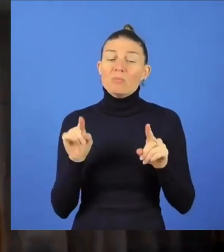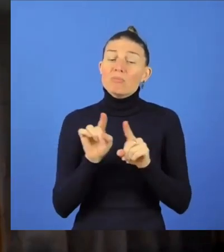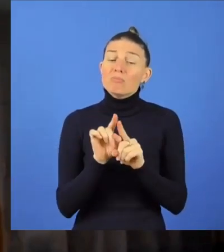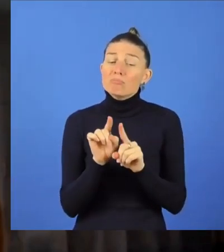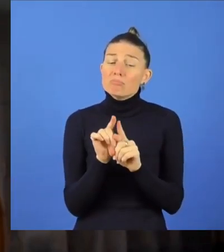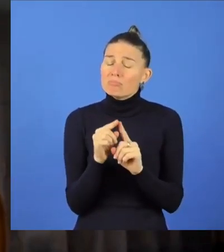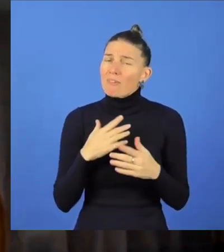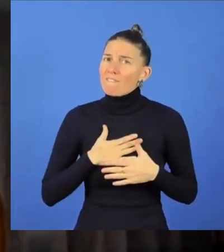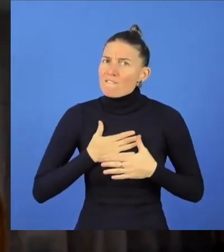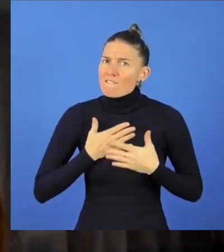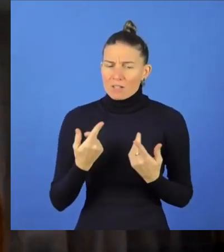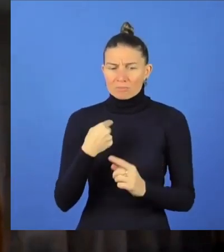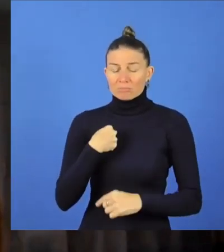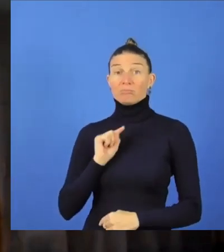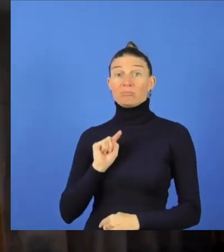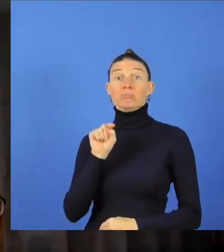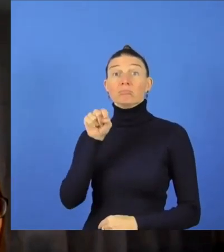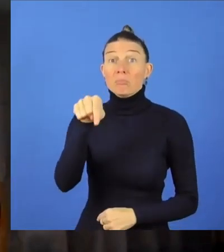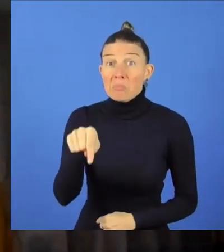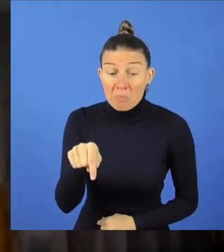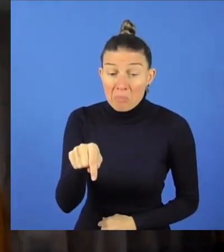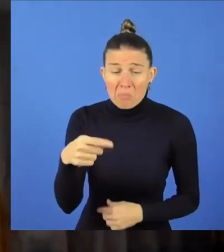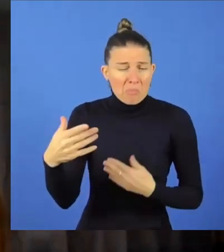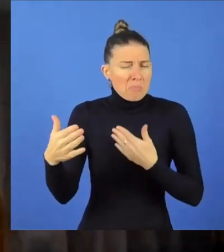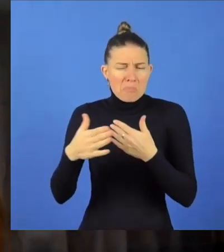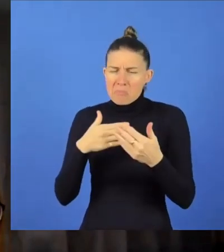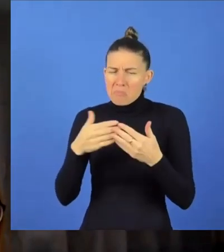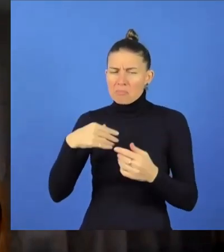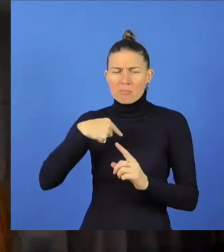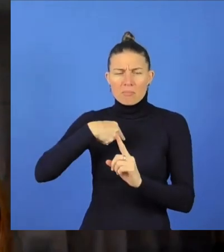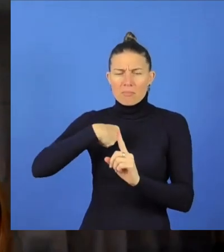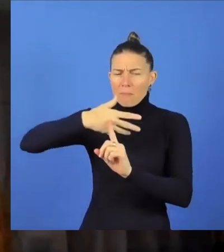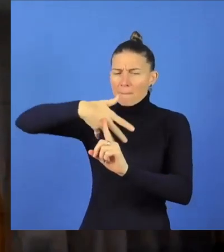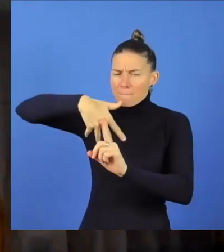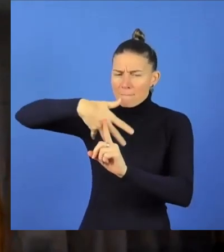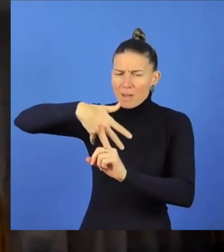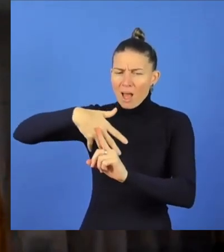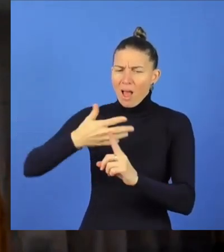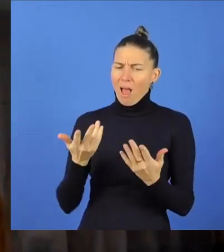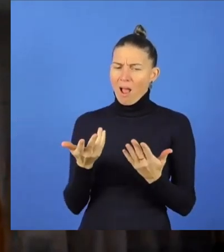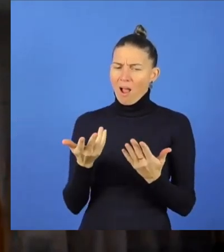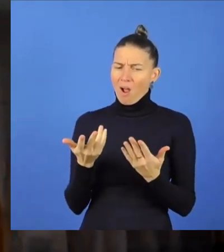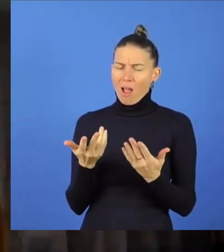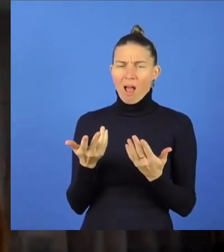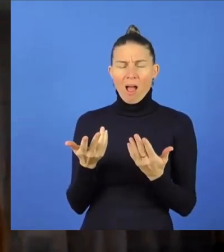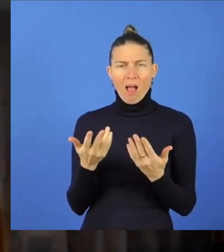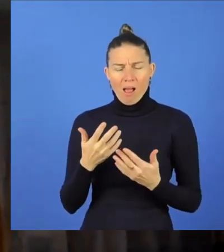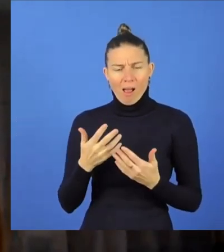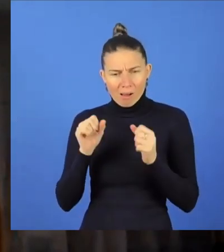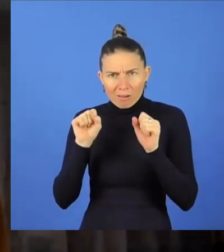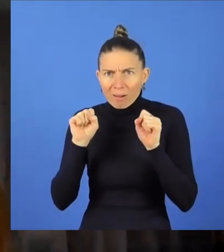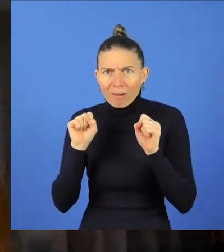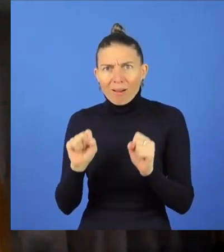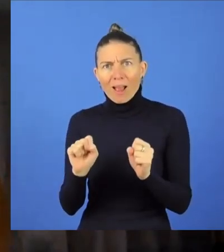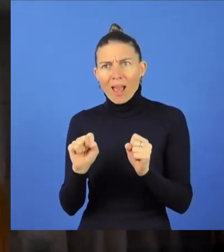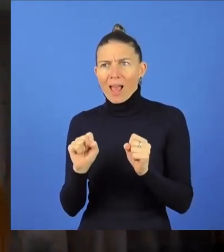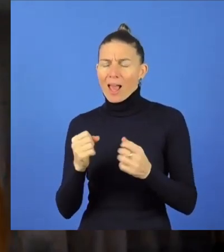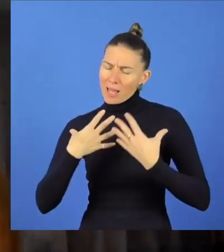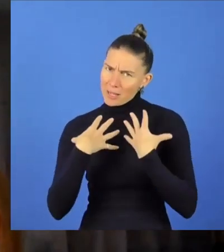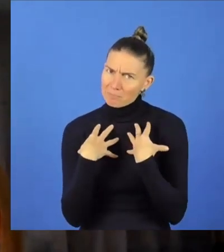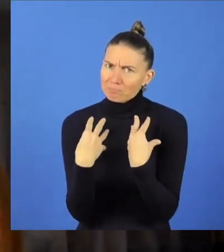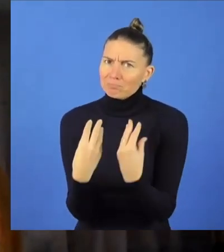there, no matter where you come from, who you are, what drives you there, or something else. So it's just a great community,